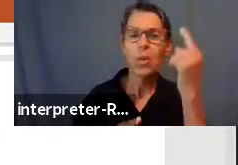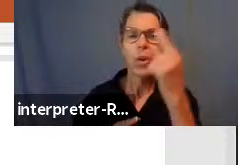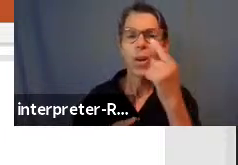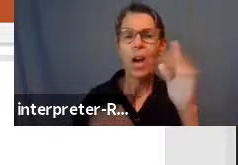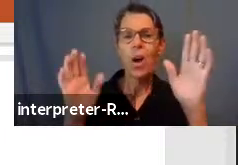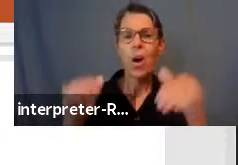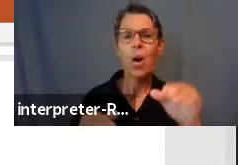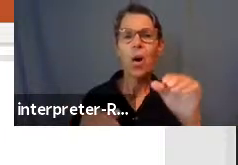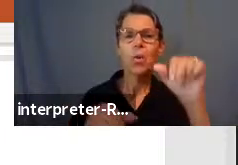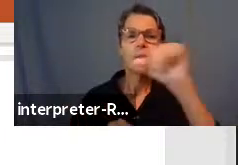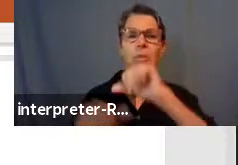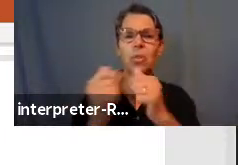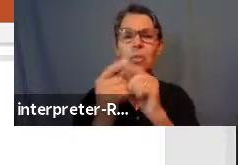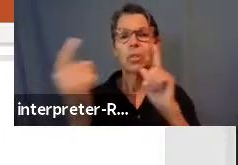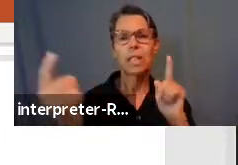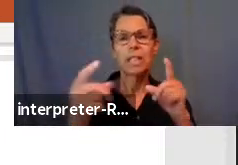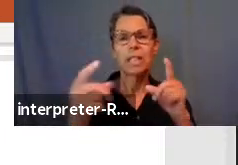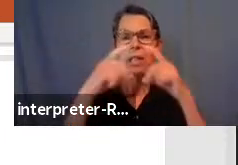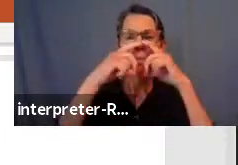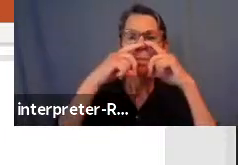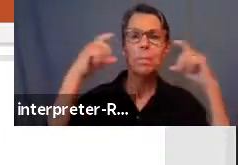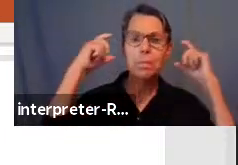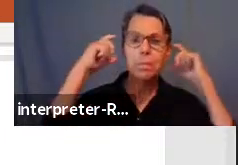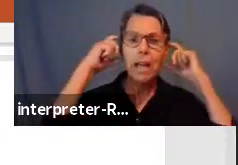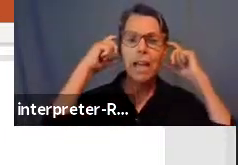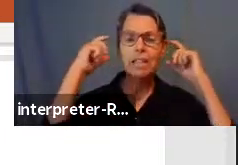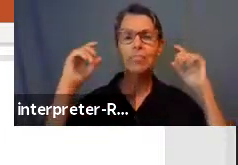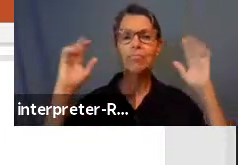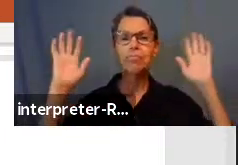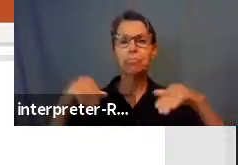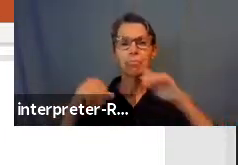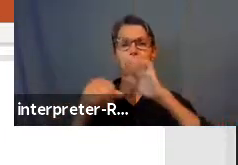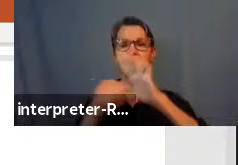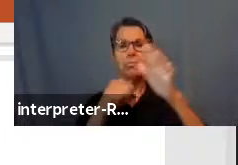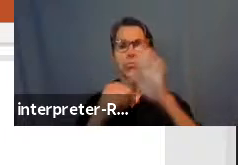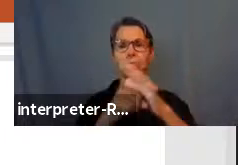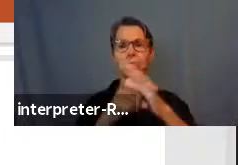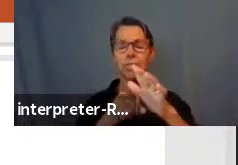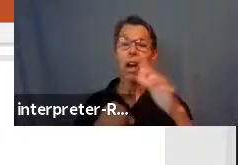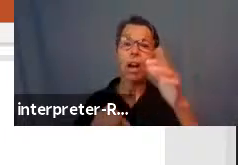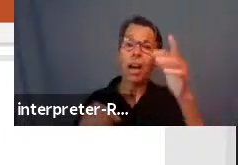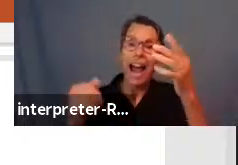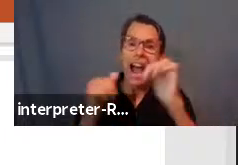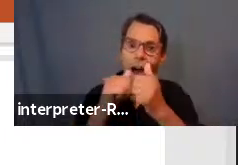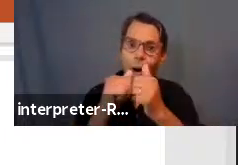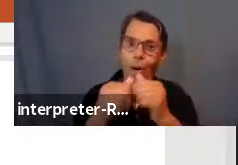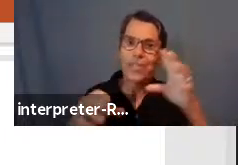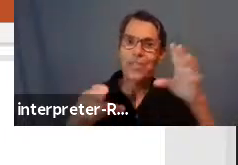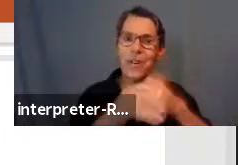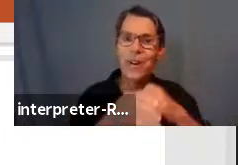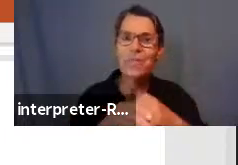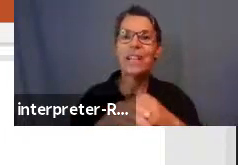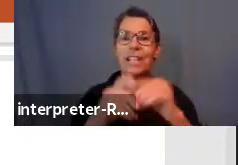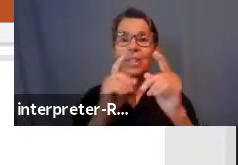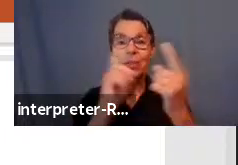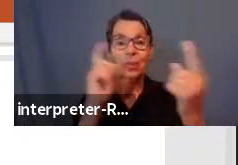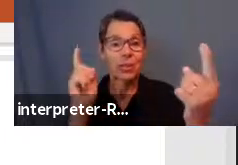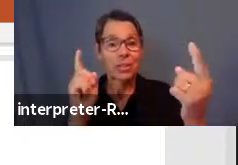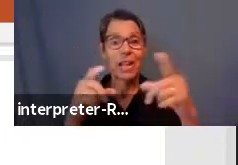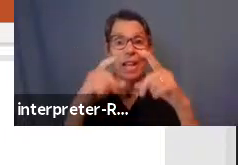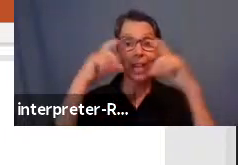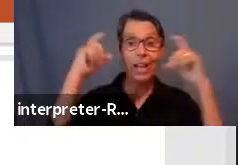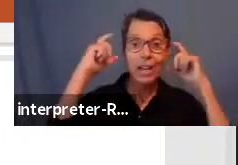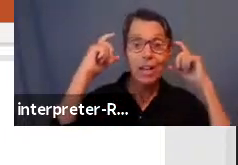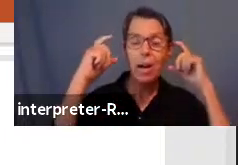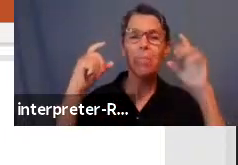social distance and mask and stay away. We have to find a way that we incorporate social distancing and masking, but also in a manner that allows our communities